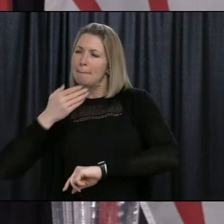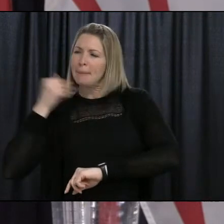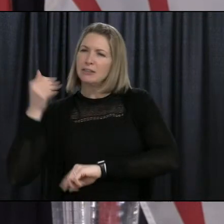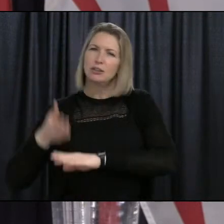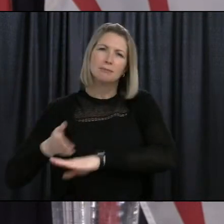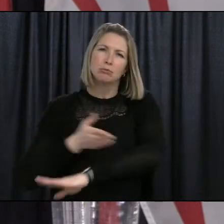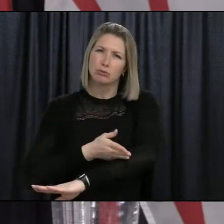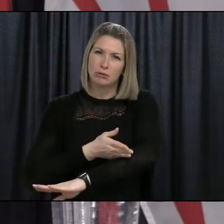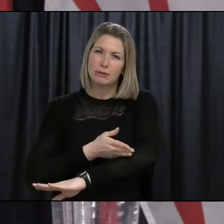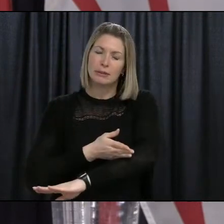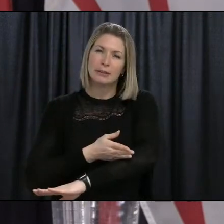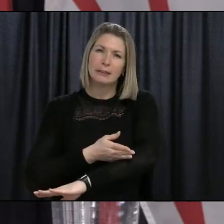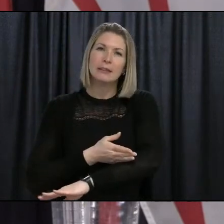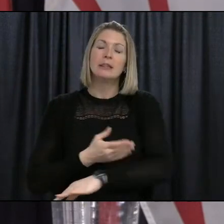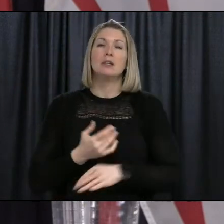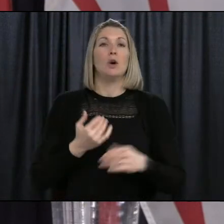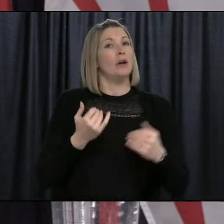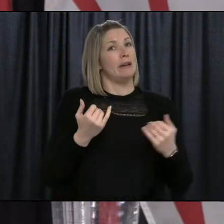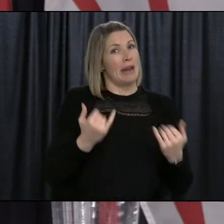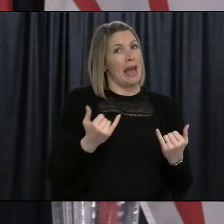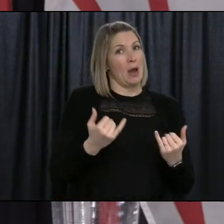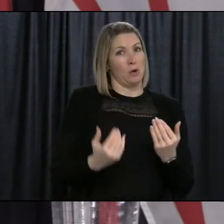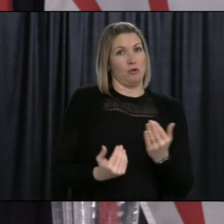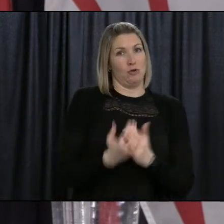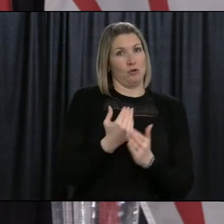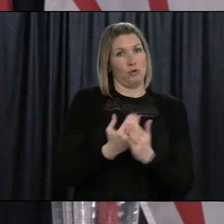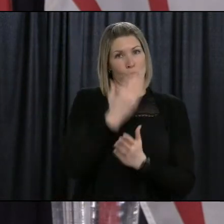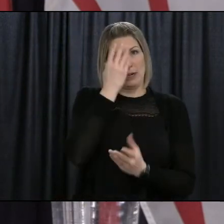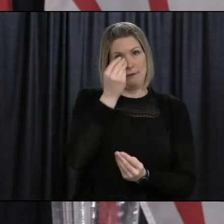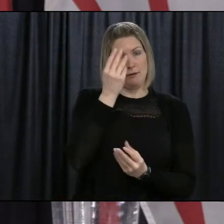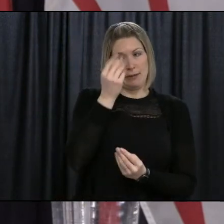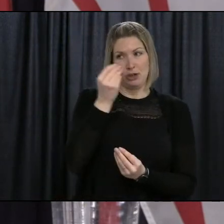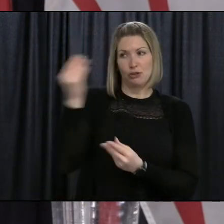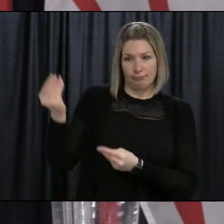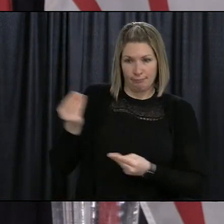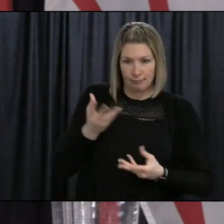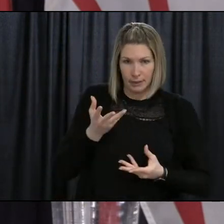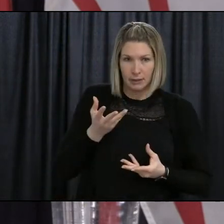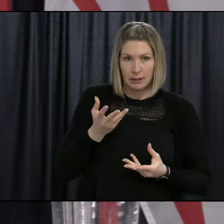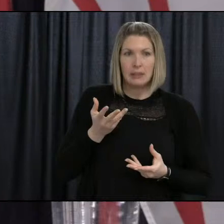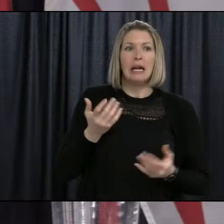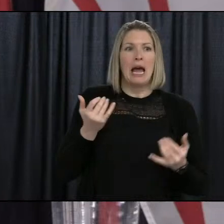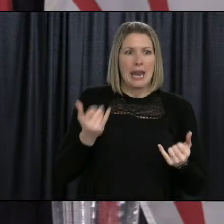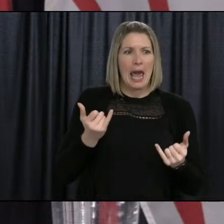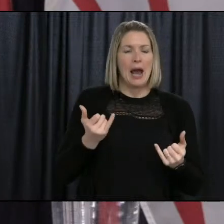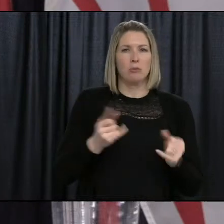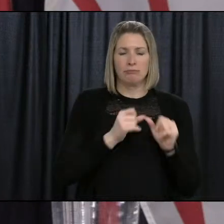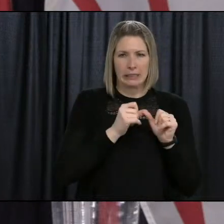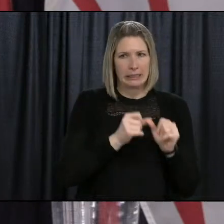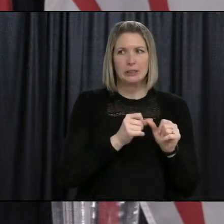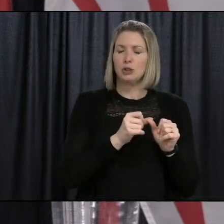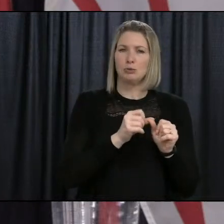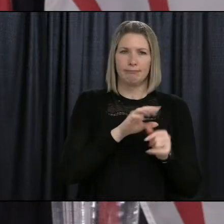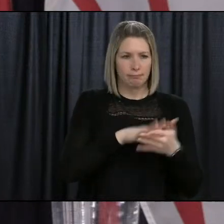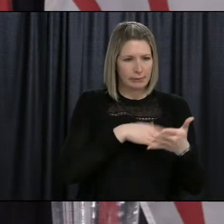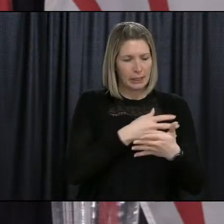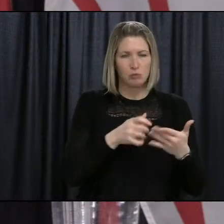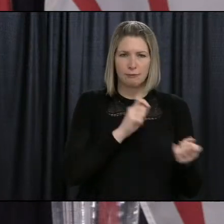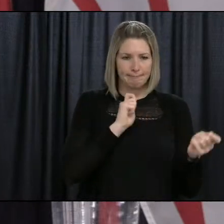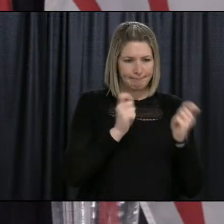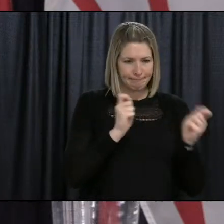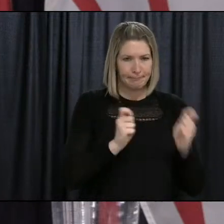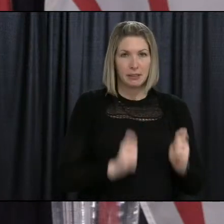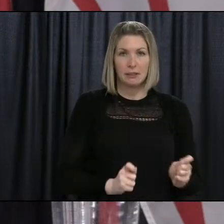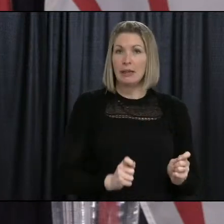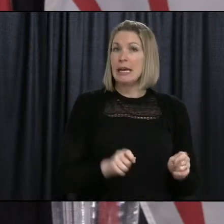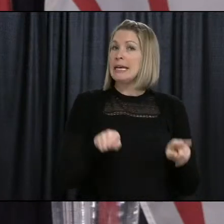us to pivot quickly to to adapt to real world evidence. And as Dr. Fitzgerald has always